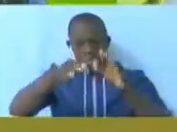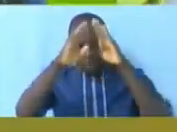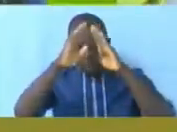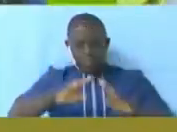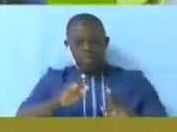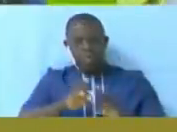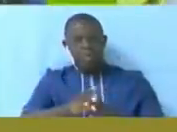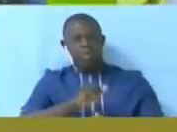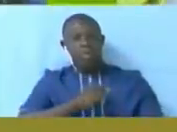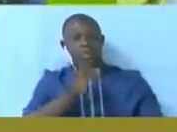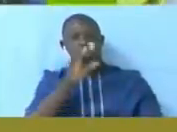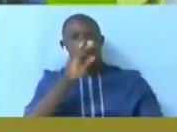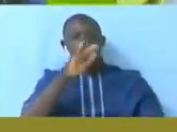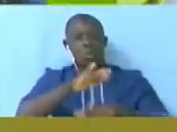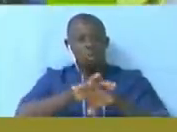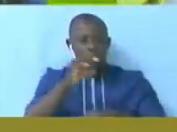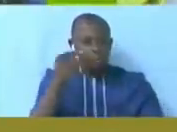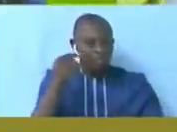the judgment,